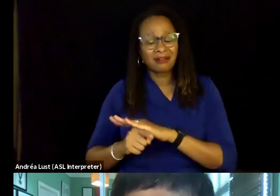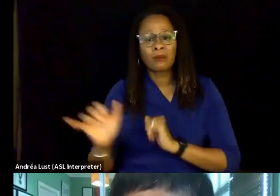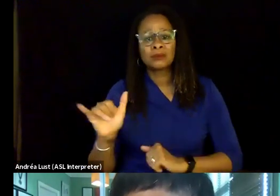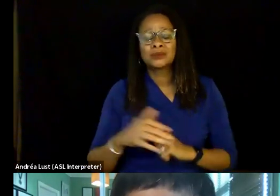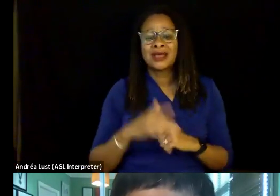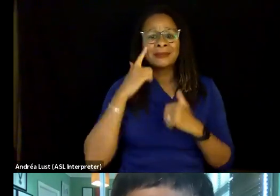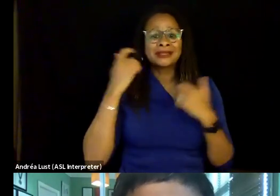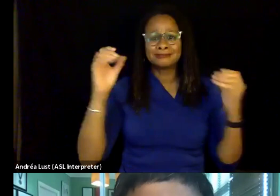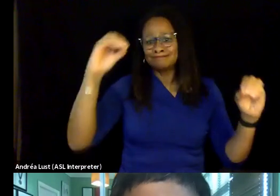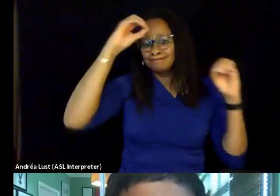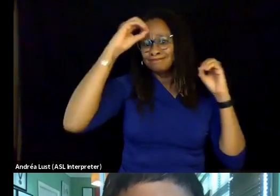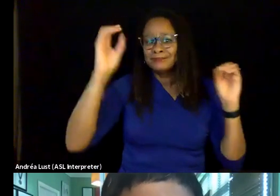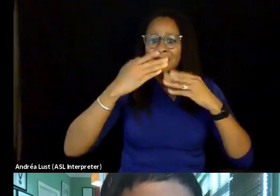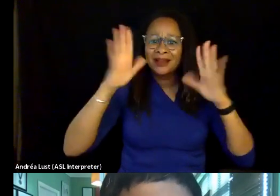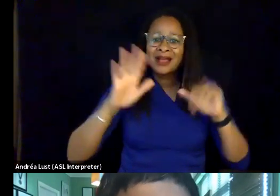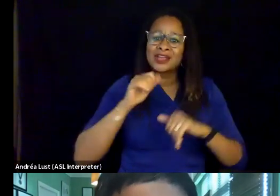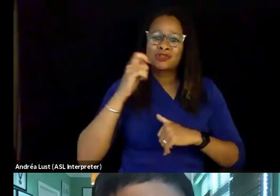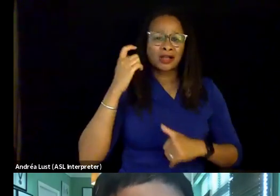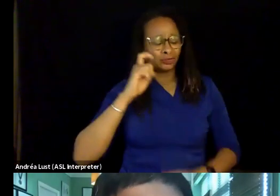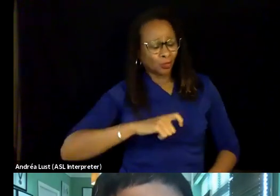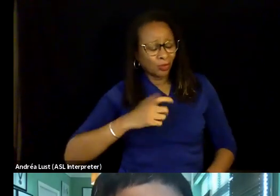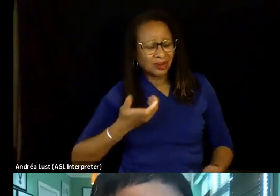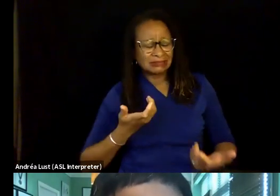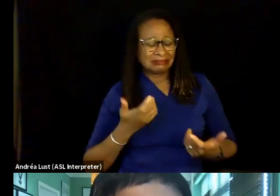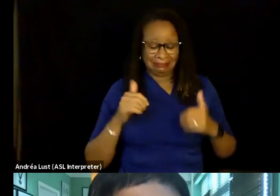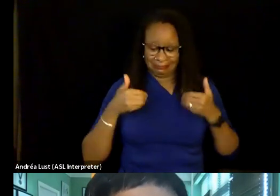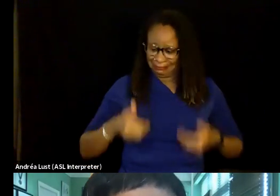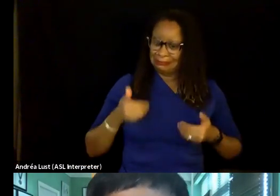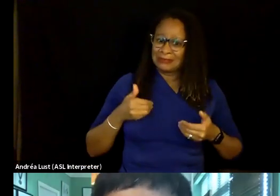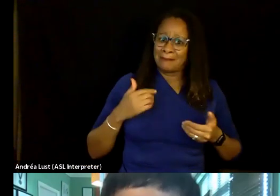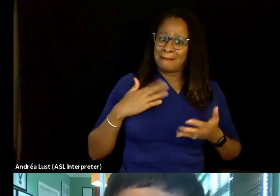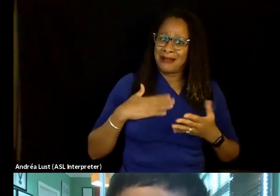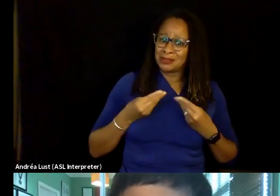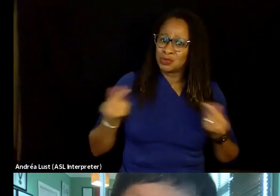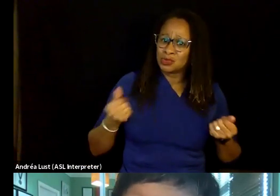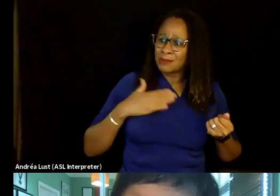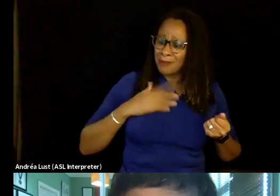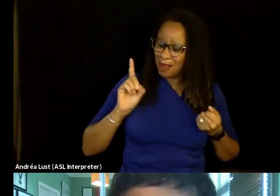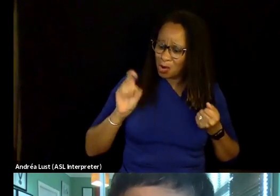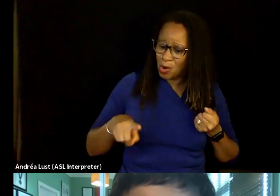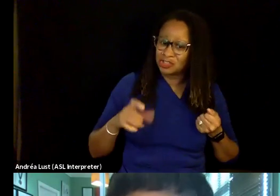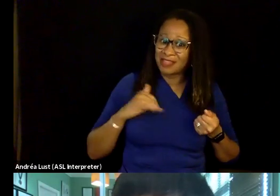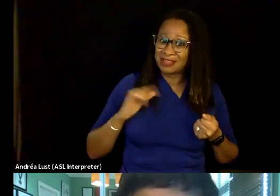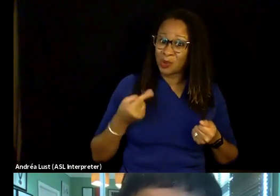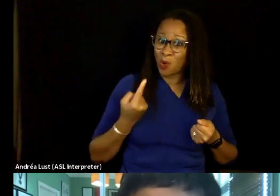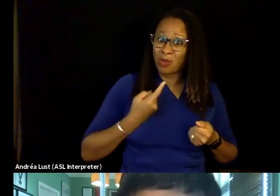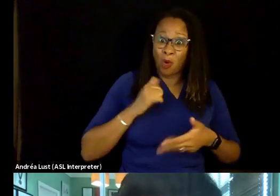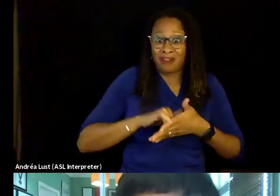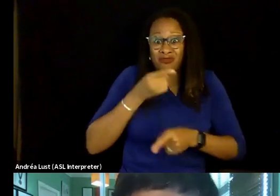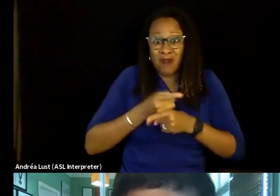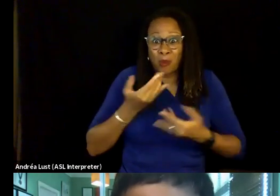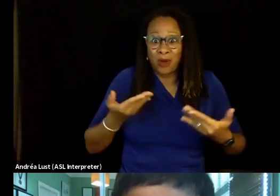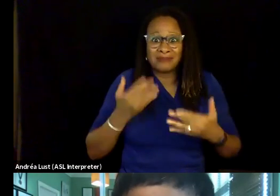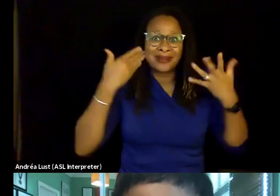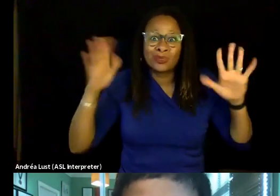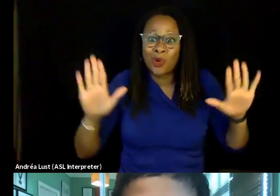don't know. I mean, you never have that certainty that your solution or your question is the right one. Who knows